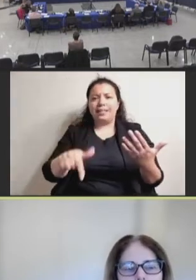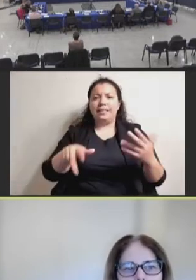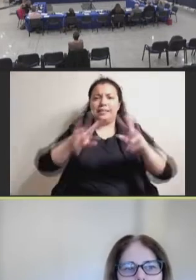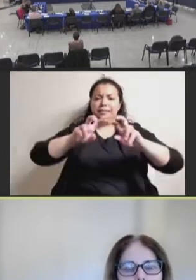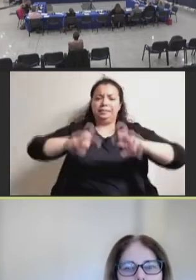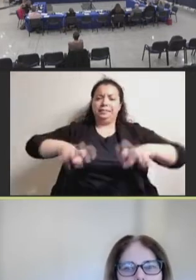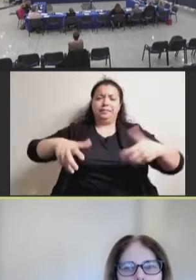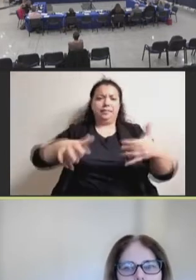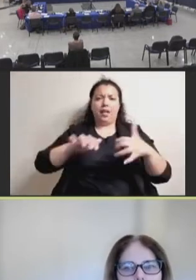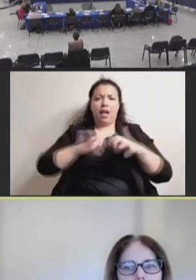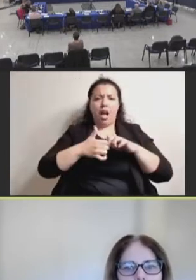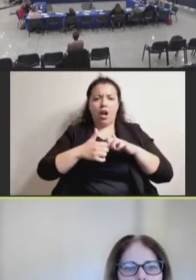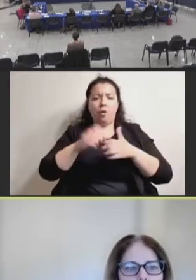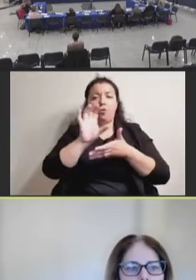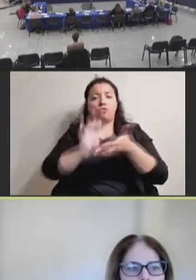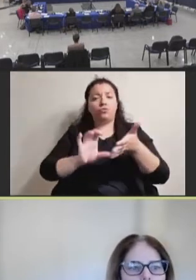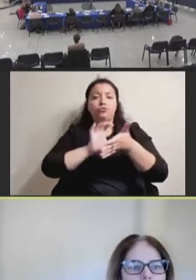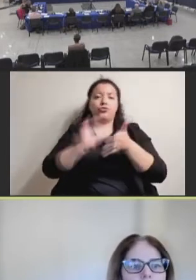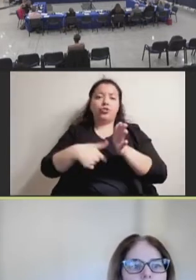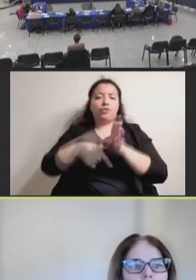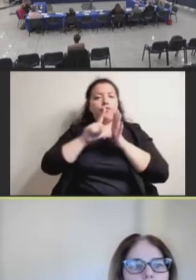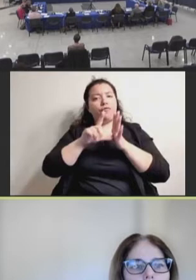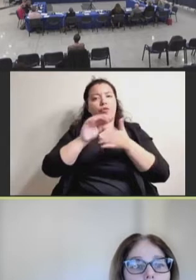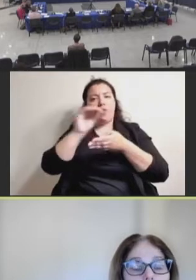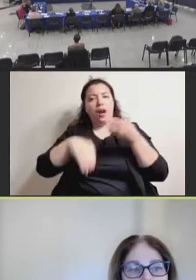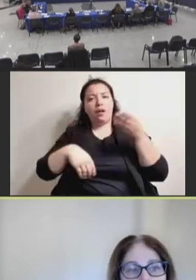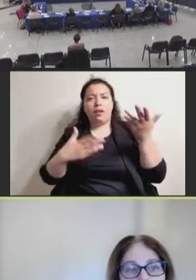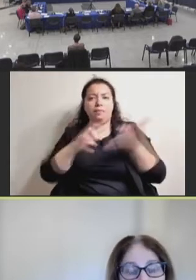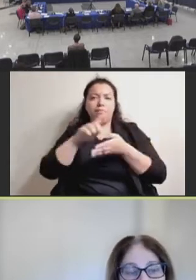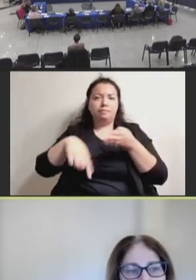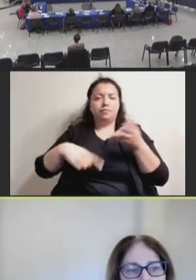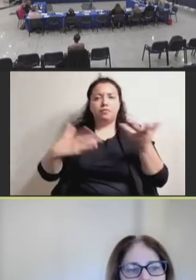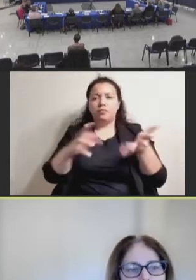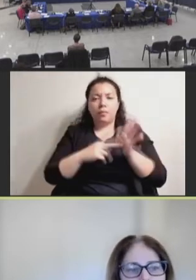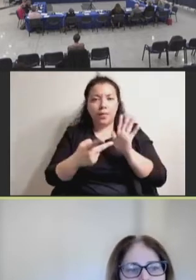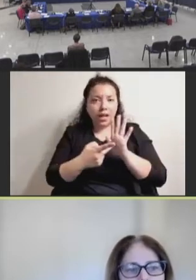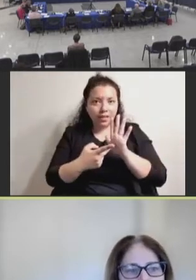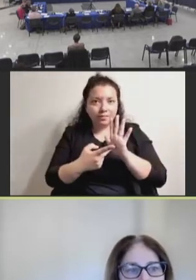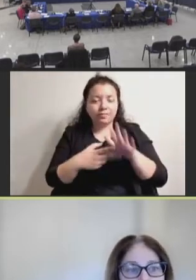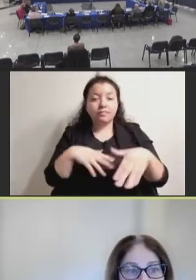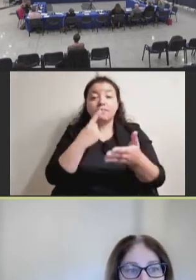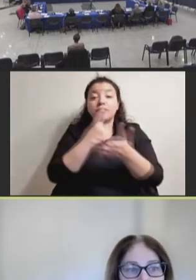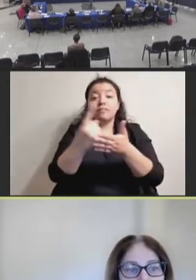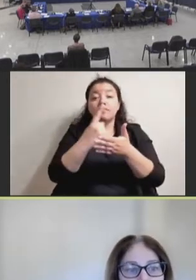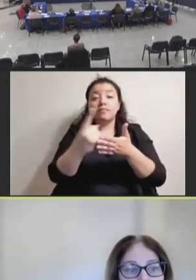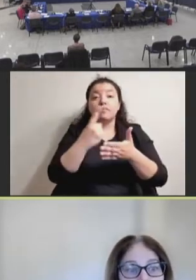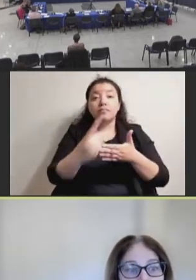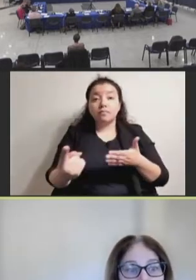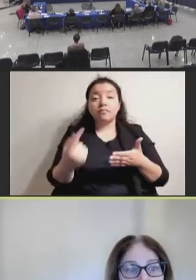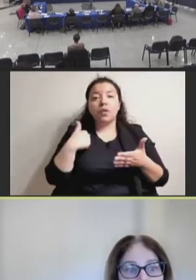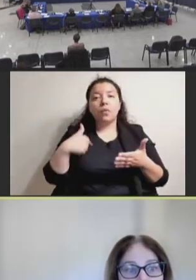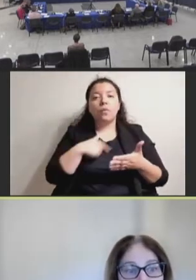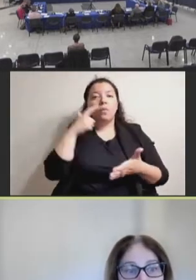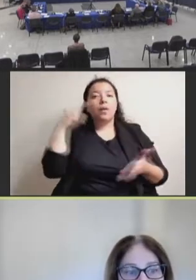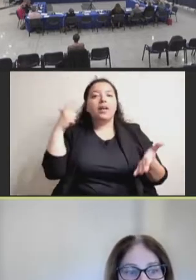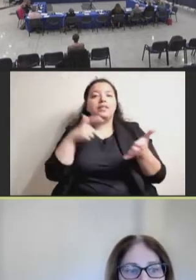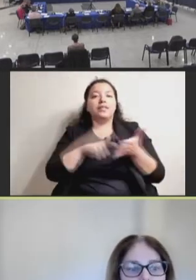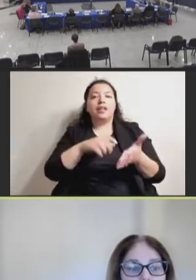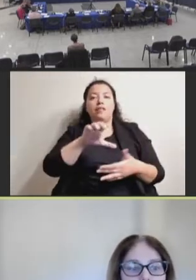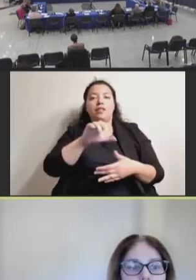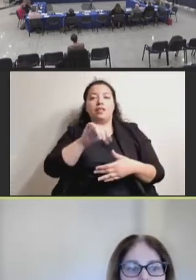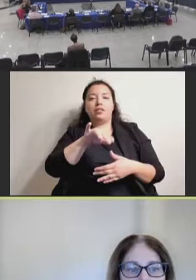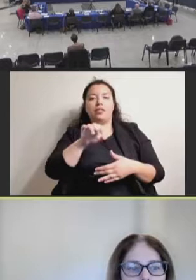when we chart review outcomes for an analysis? So on each week, we identify cases within the